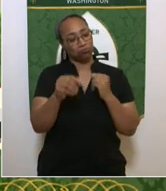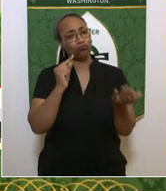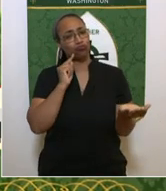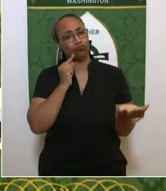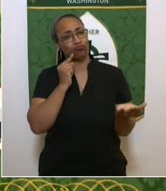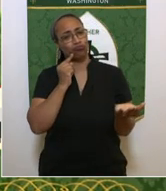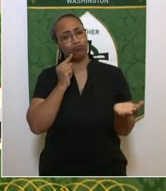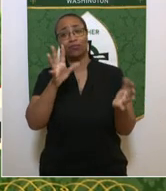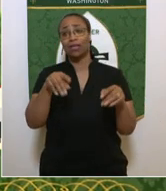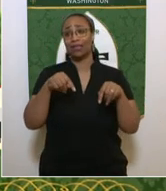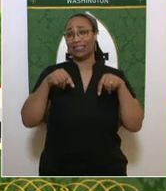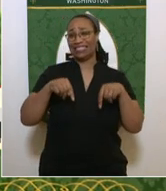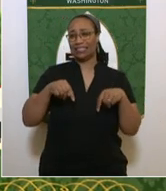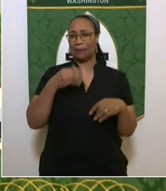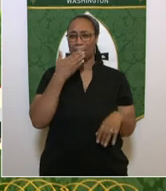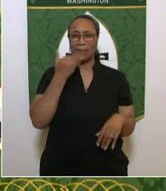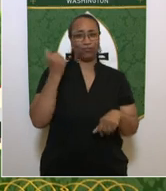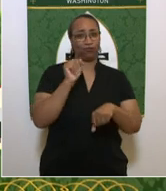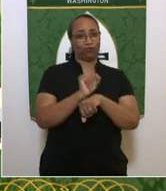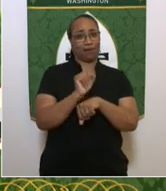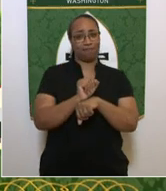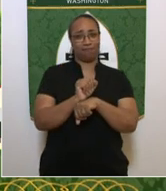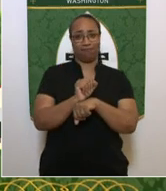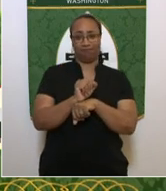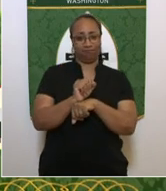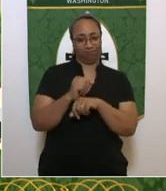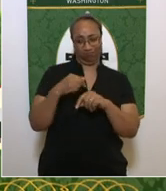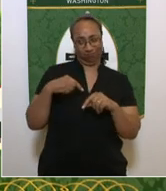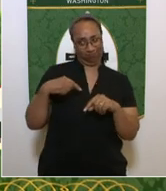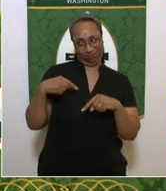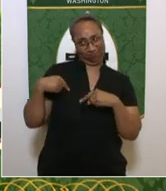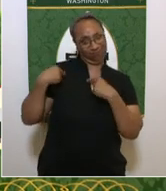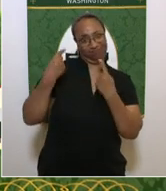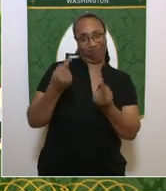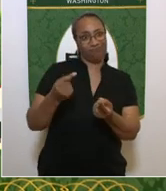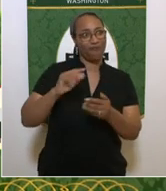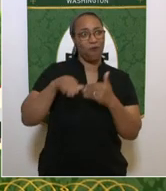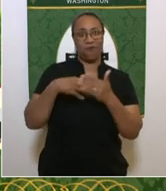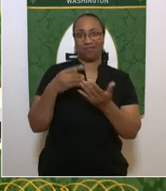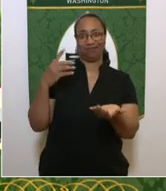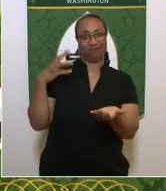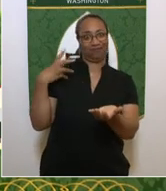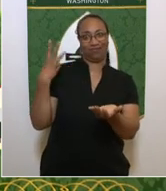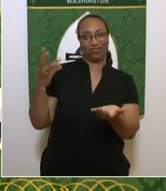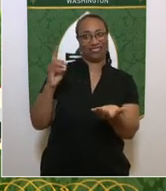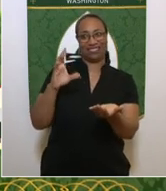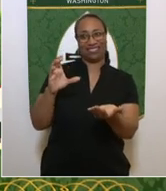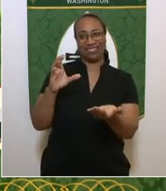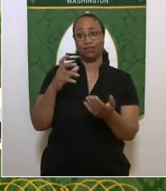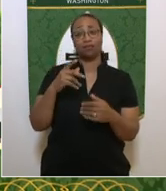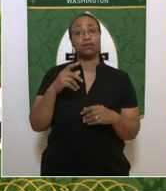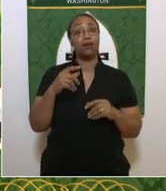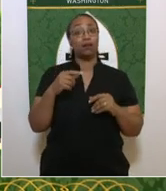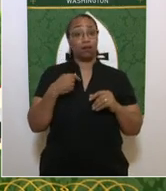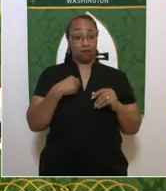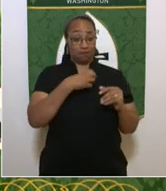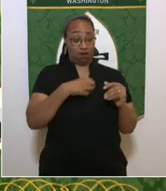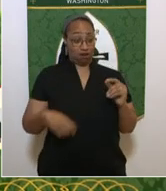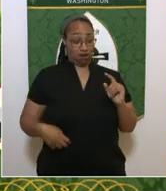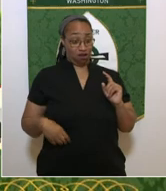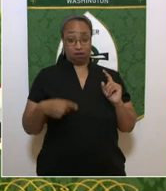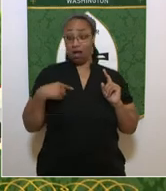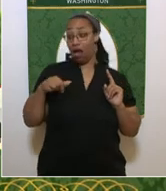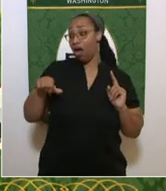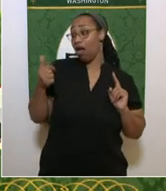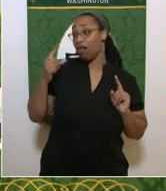in Washington, D.C. So I wouldn't want another job in government. I think when,